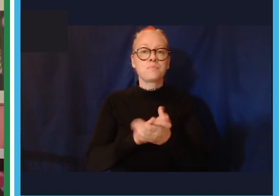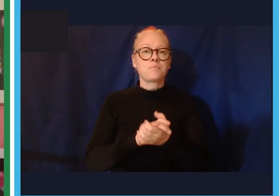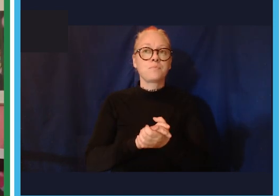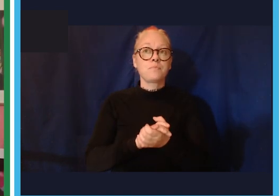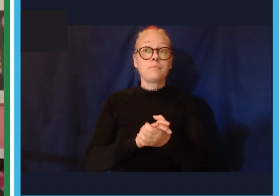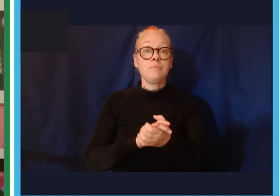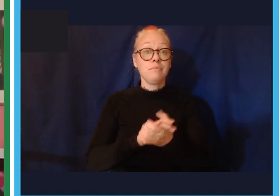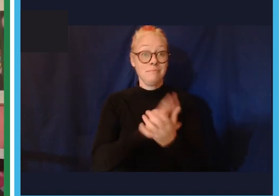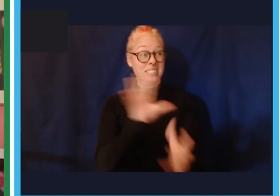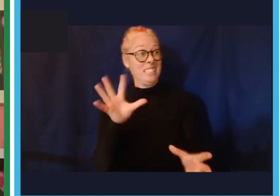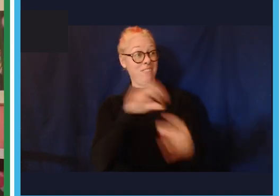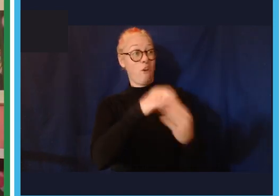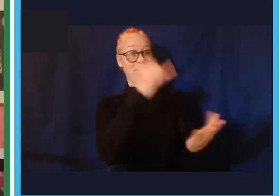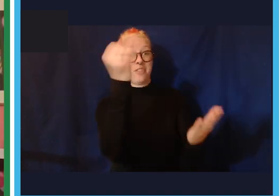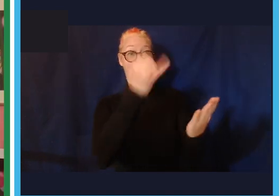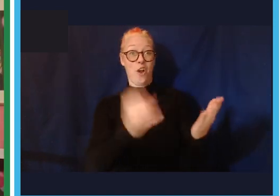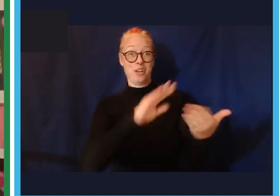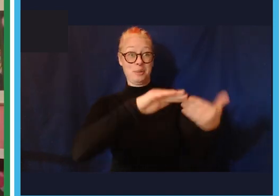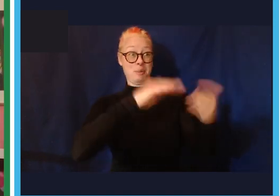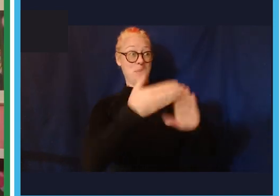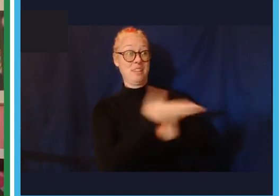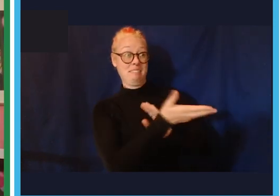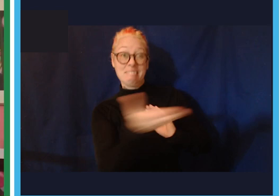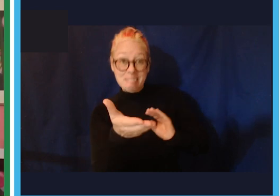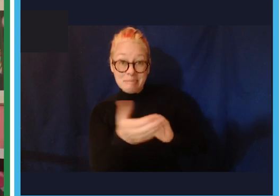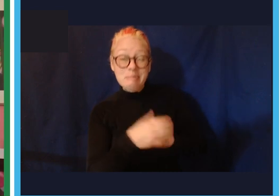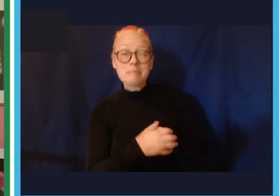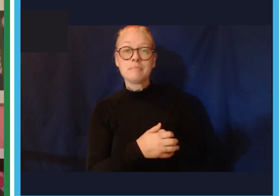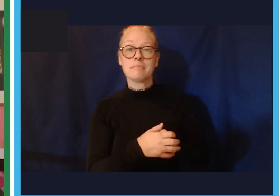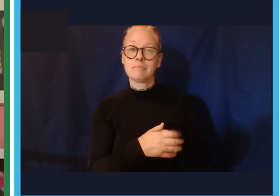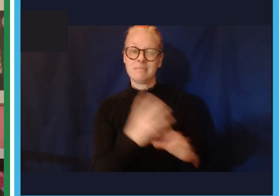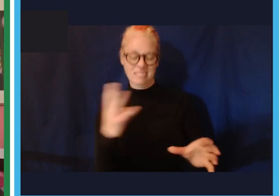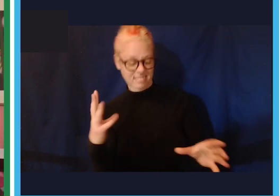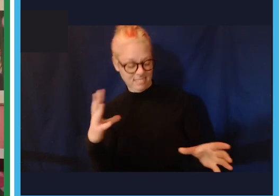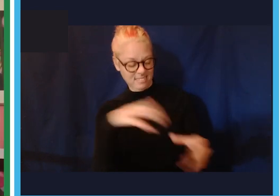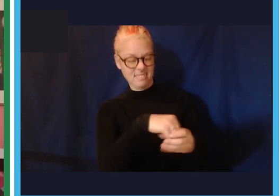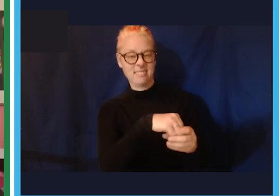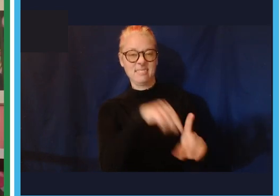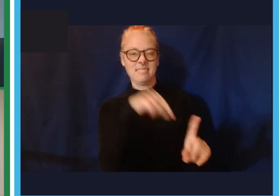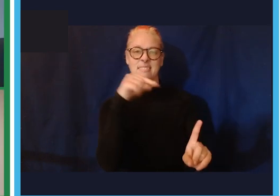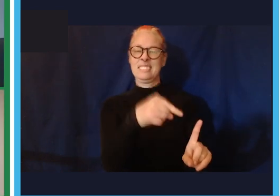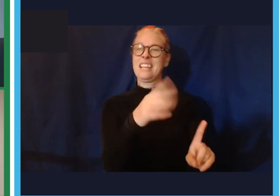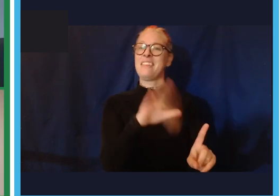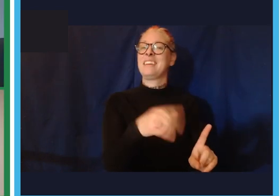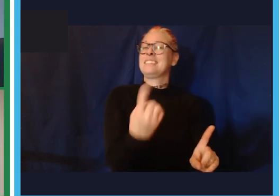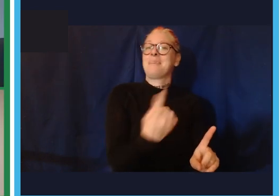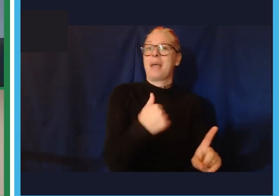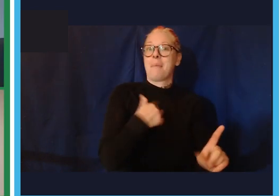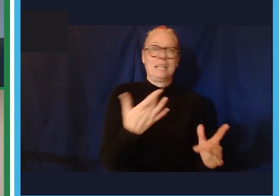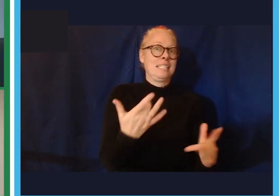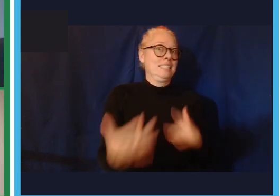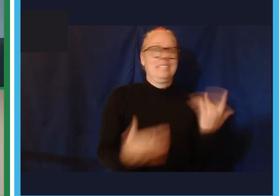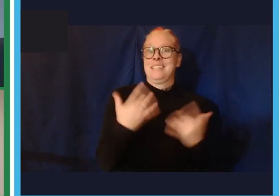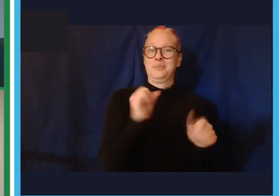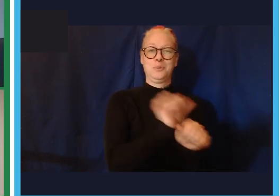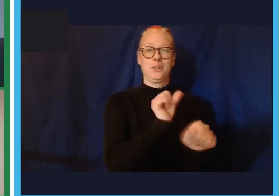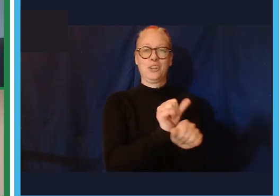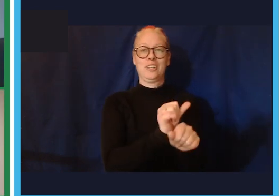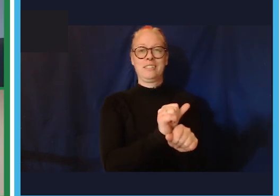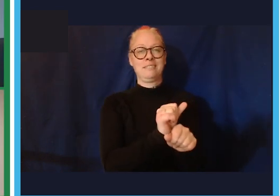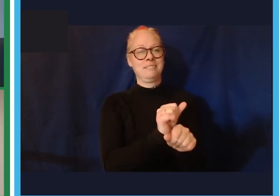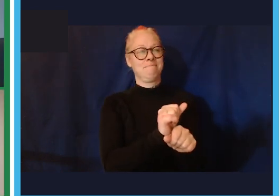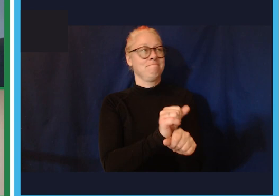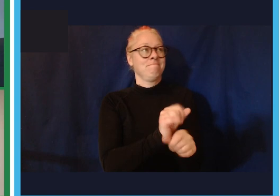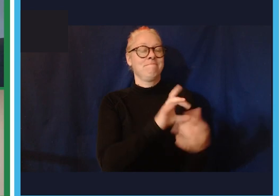that I you know feel compelled to create in, I think that has given me a lot more